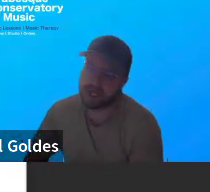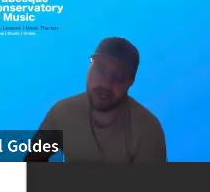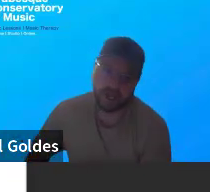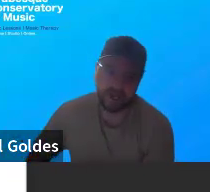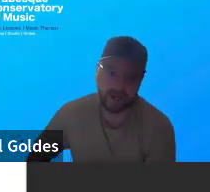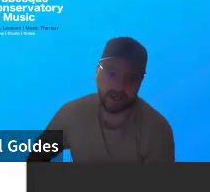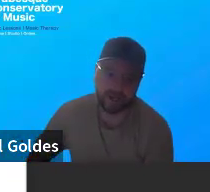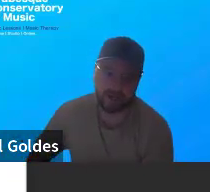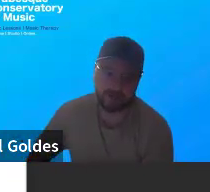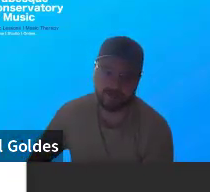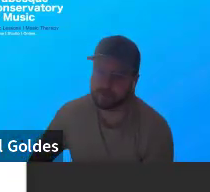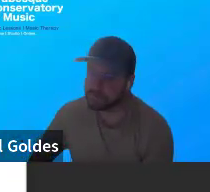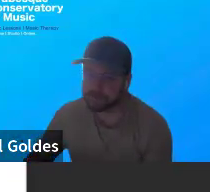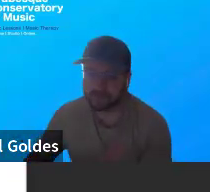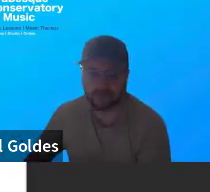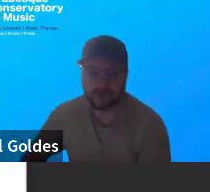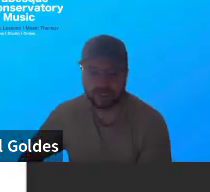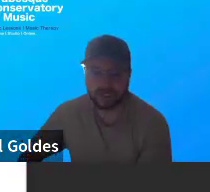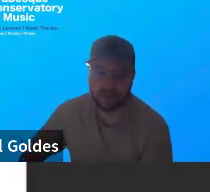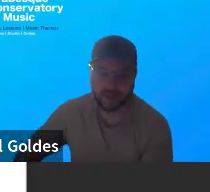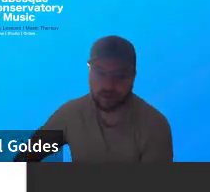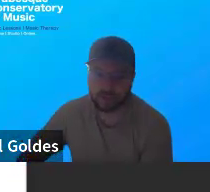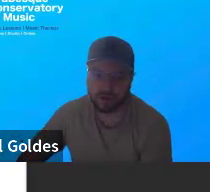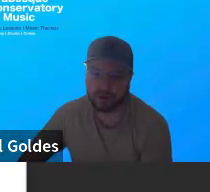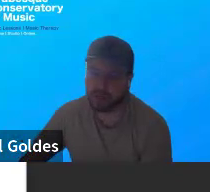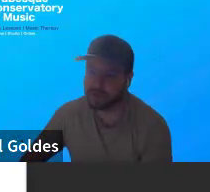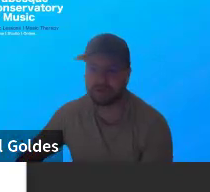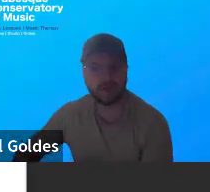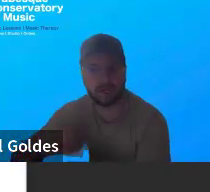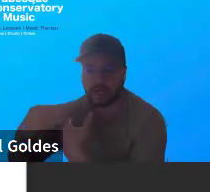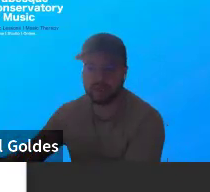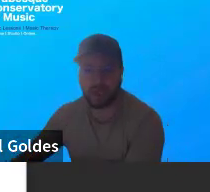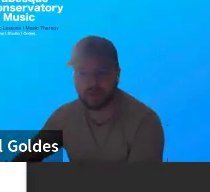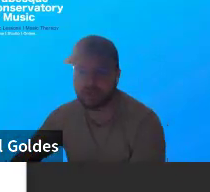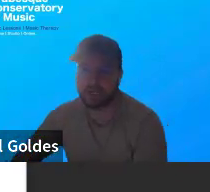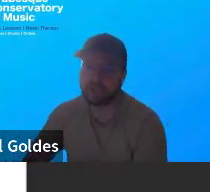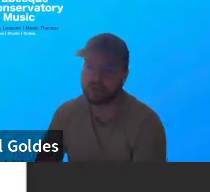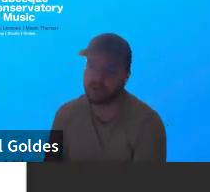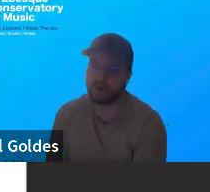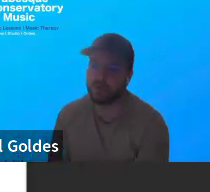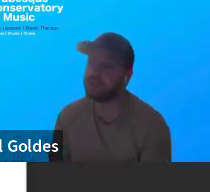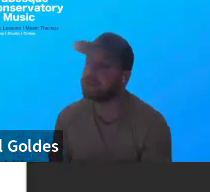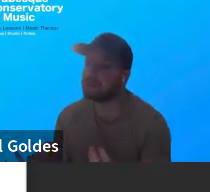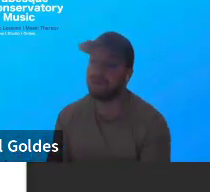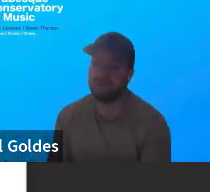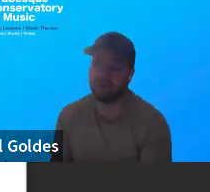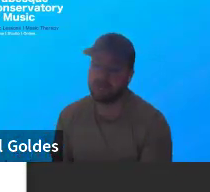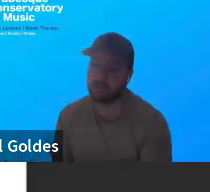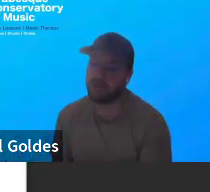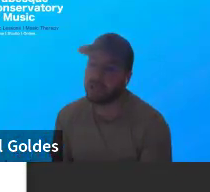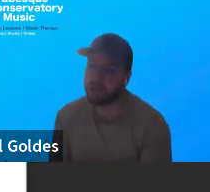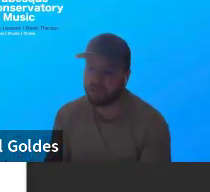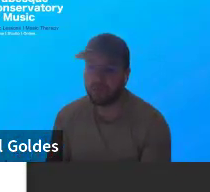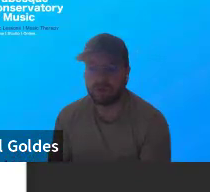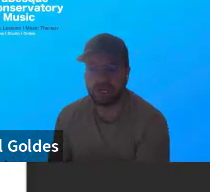are trained, and we essentially able to accommodate whether the kid has a behavior challenge. We always call the